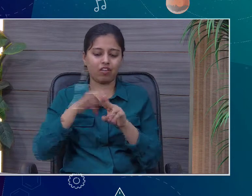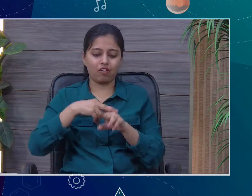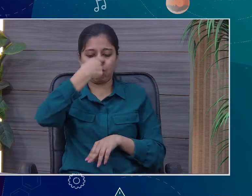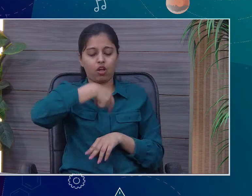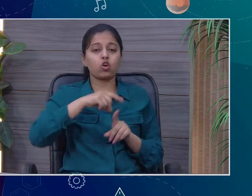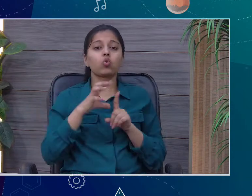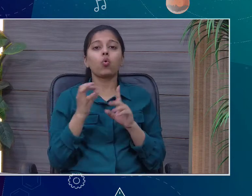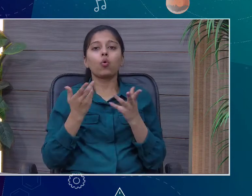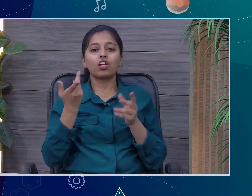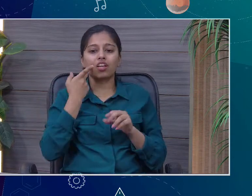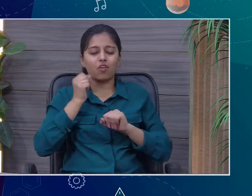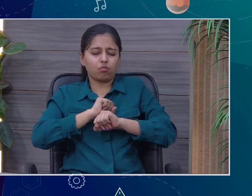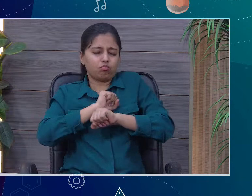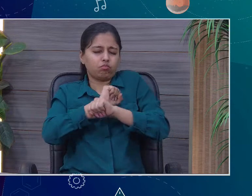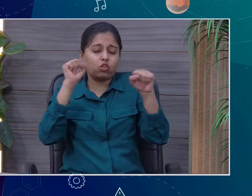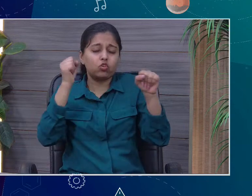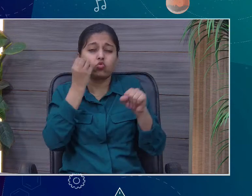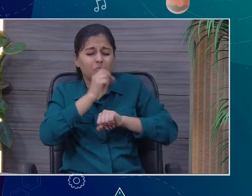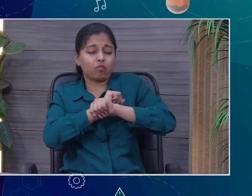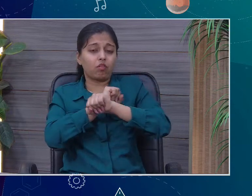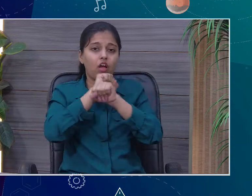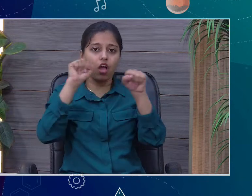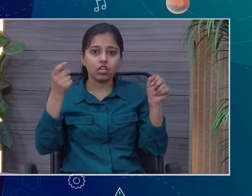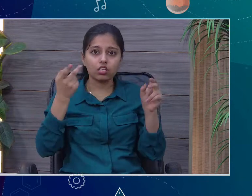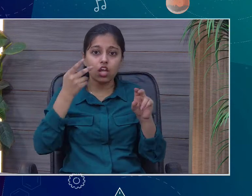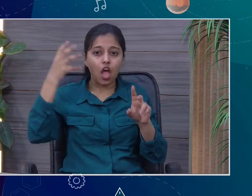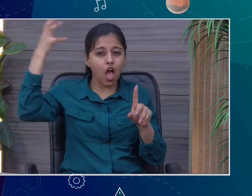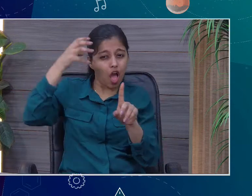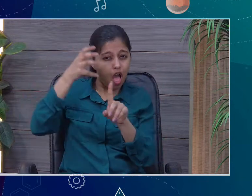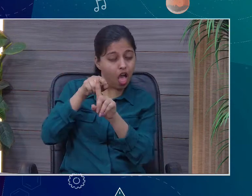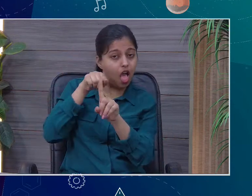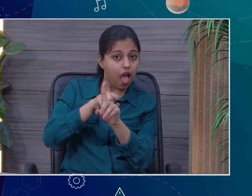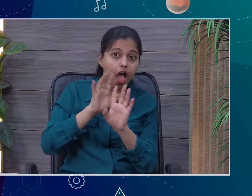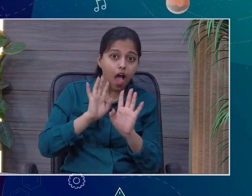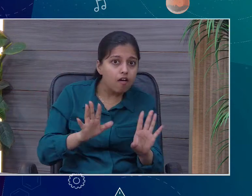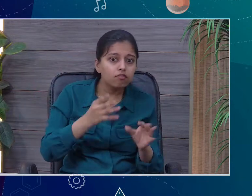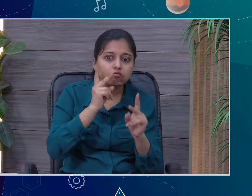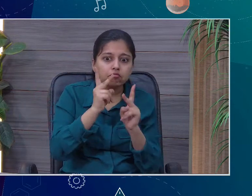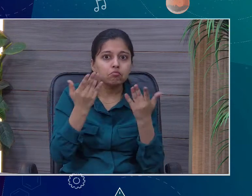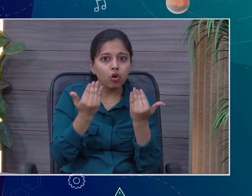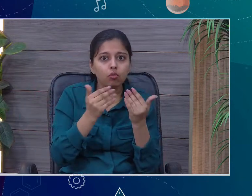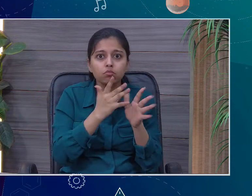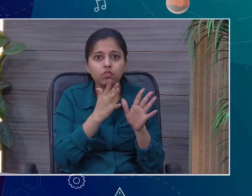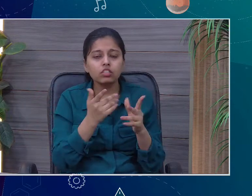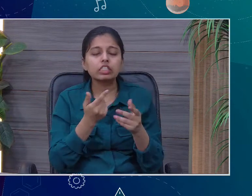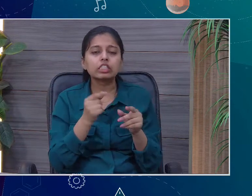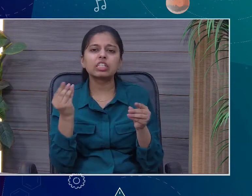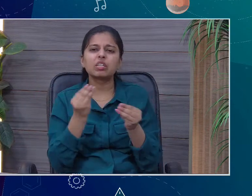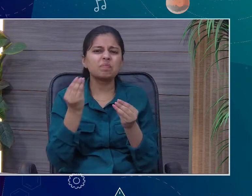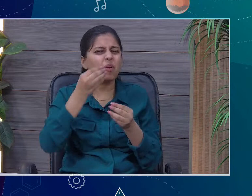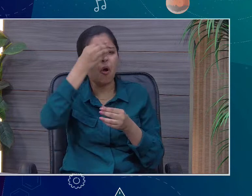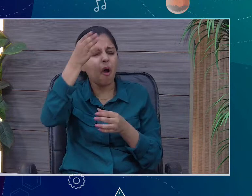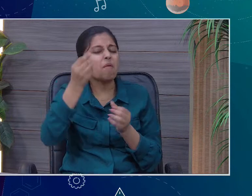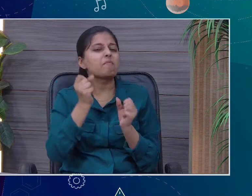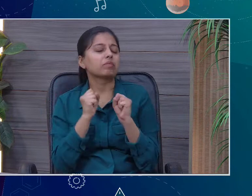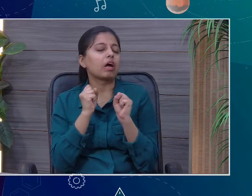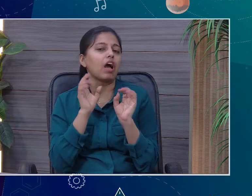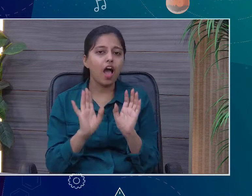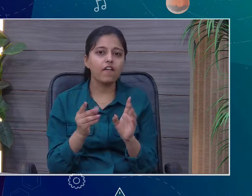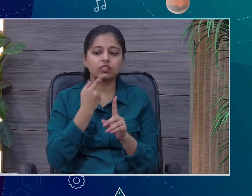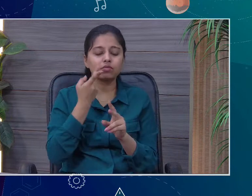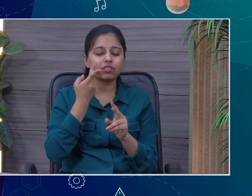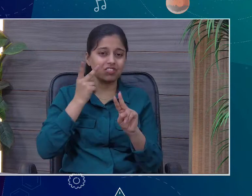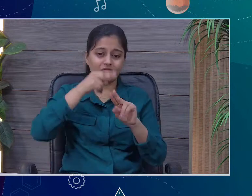am awake early in the morning, when can I see the shadow? So these are the difficult some concepts that we